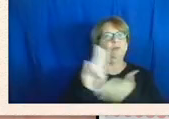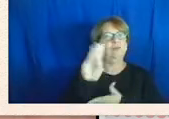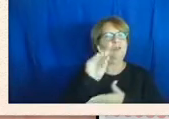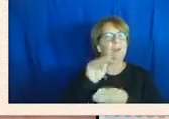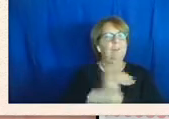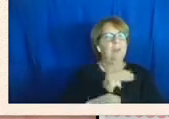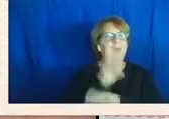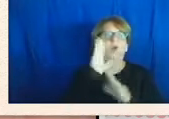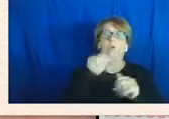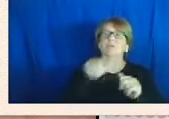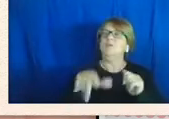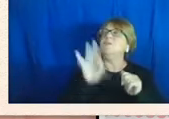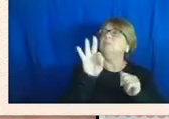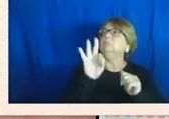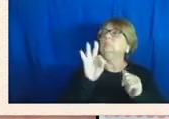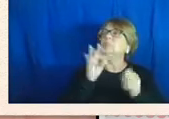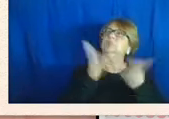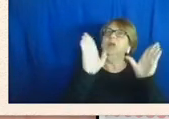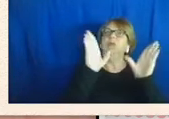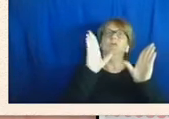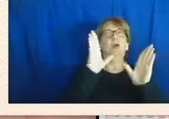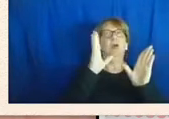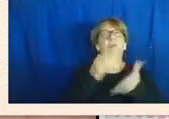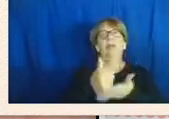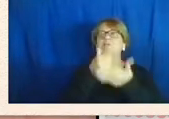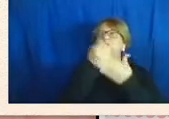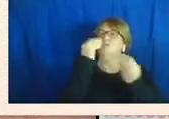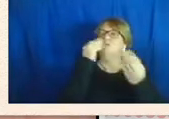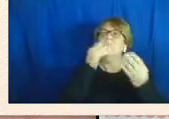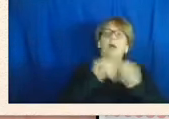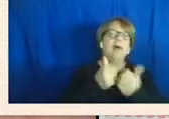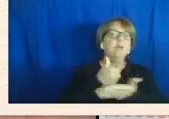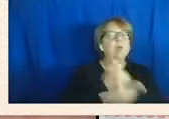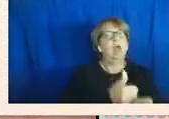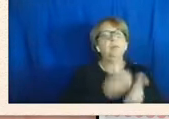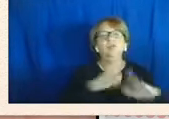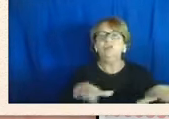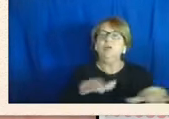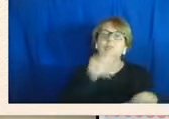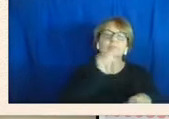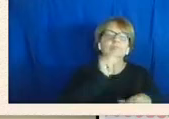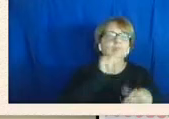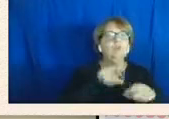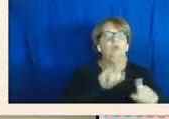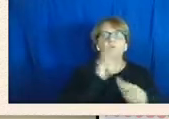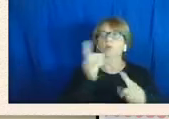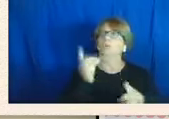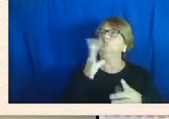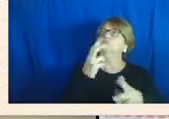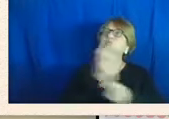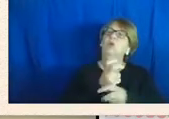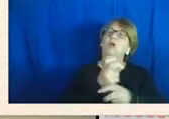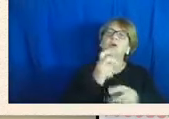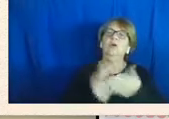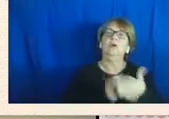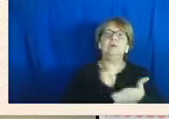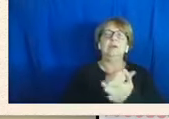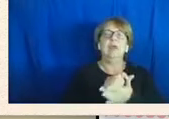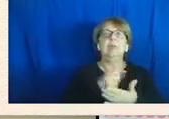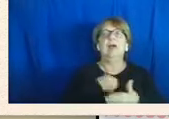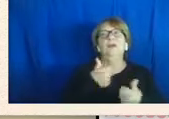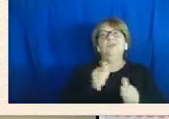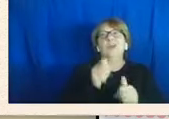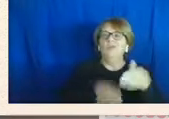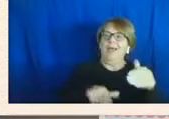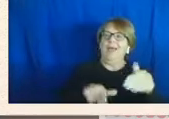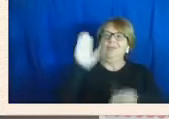general, about how to help your child cope during this difficult time. I try to end these talks by really thinking that,